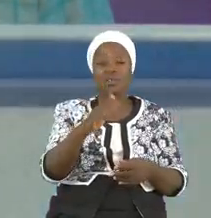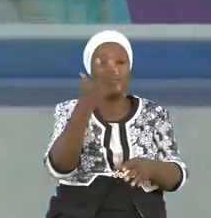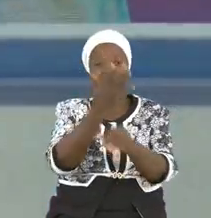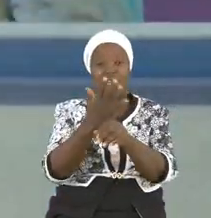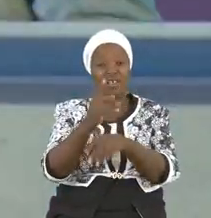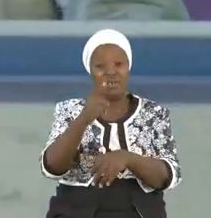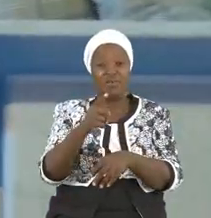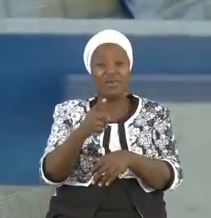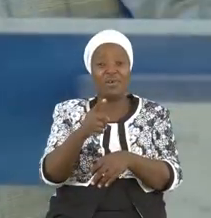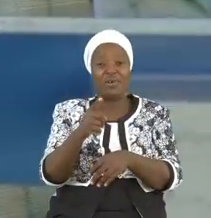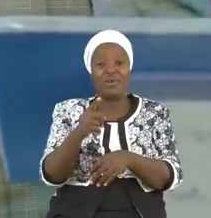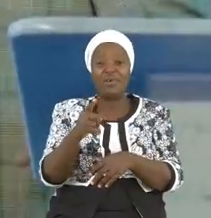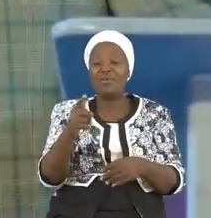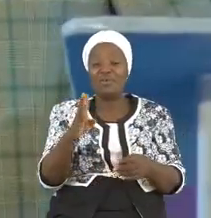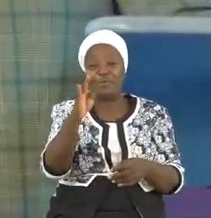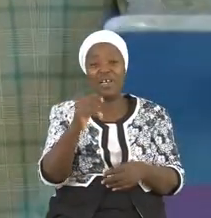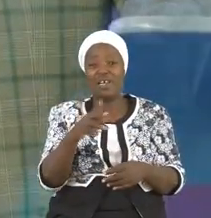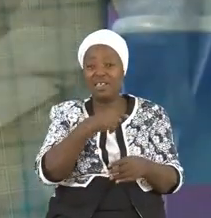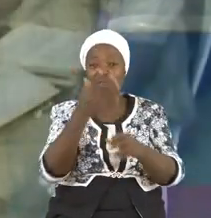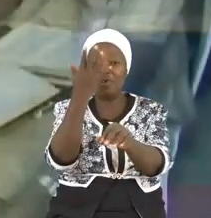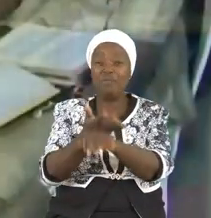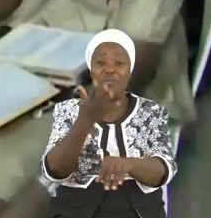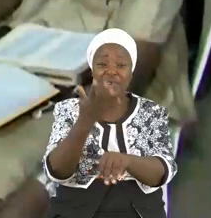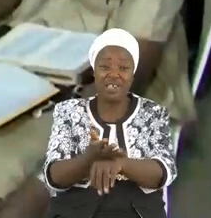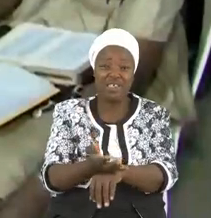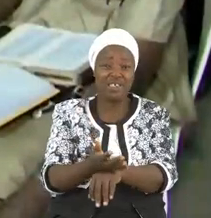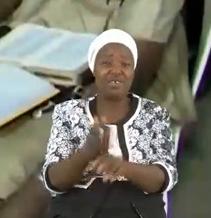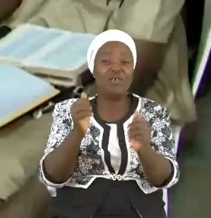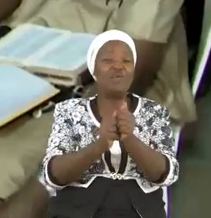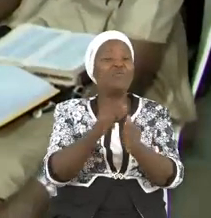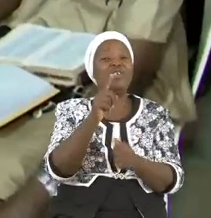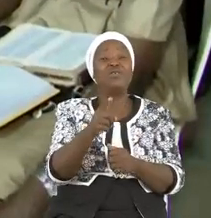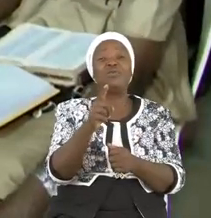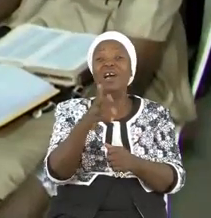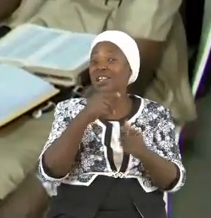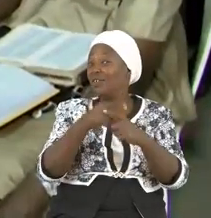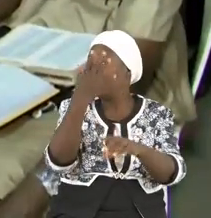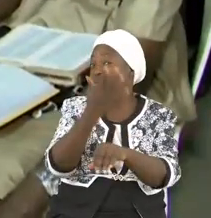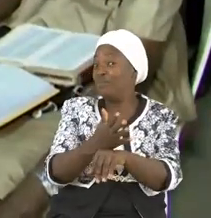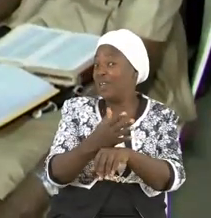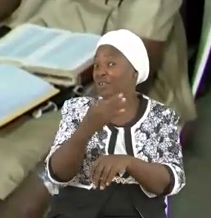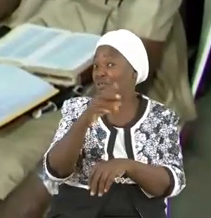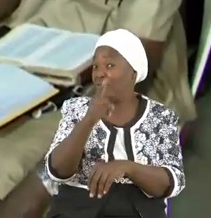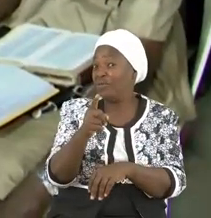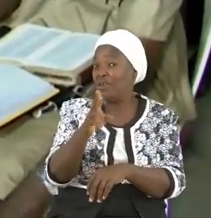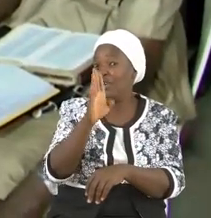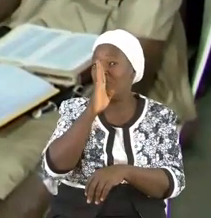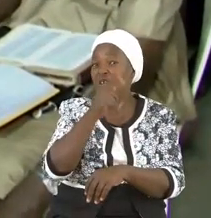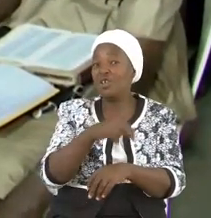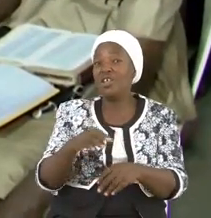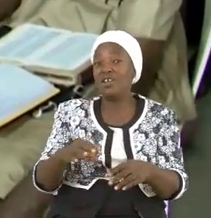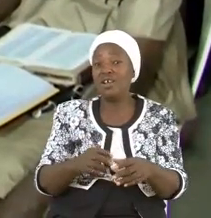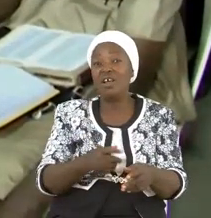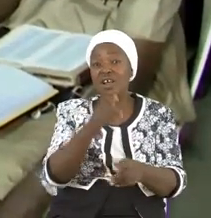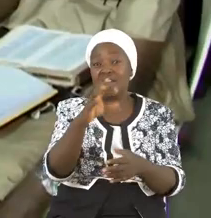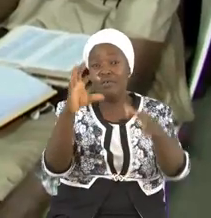you, we plead with you, we beg of you, be ye reconciled unto God.